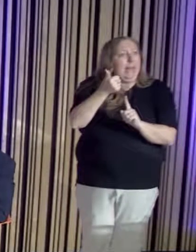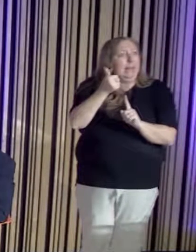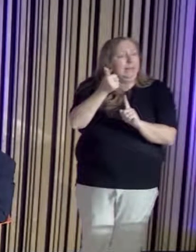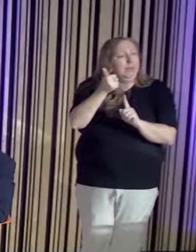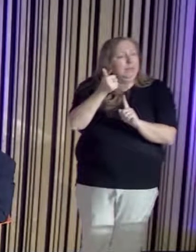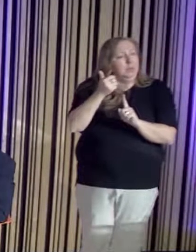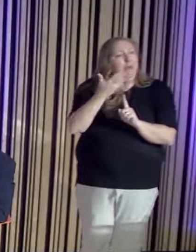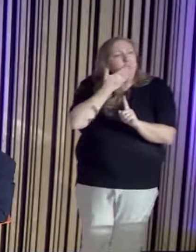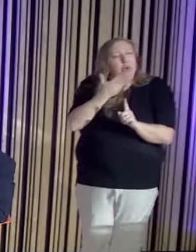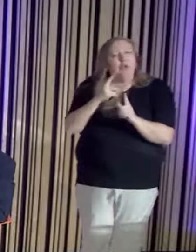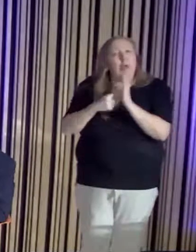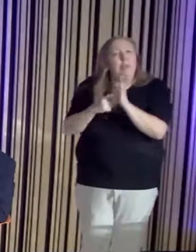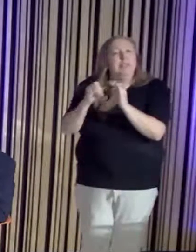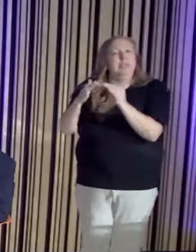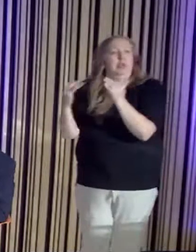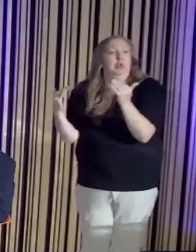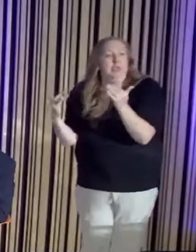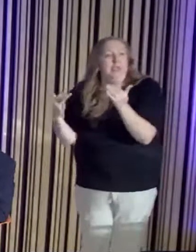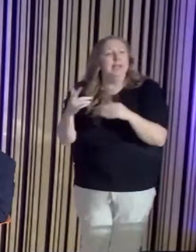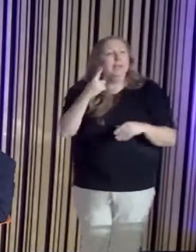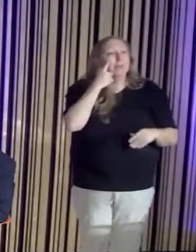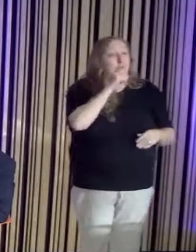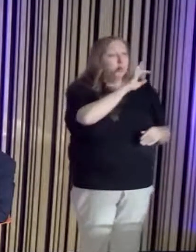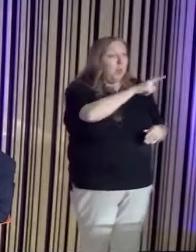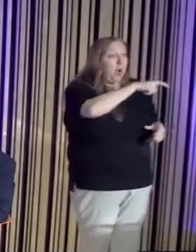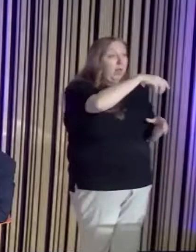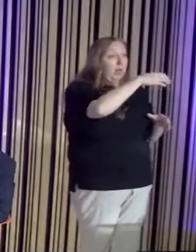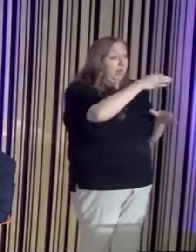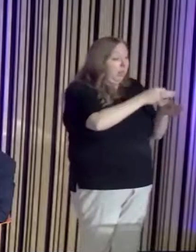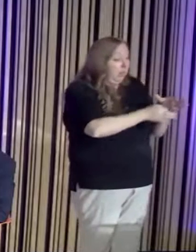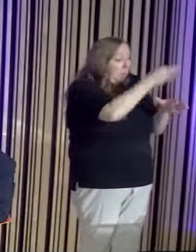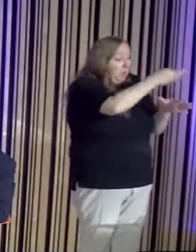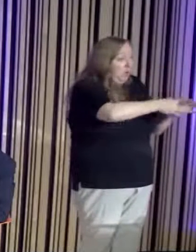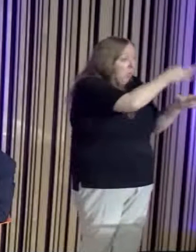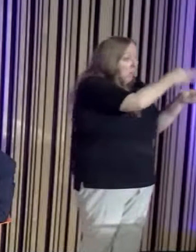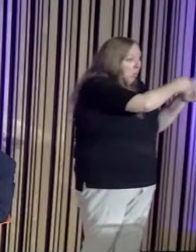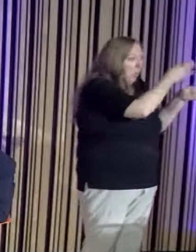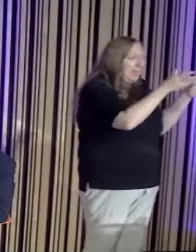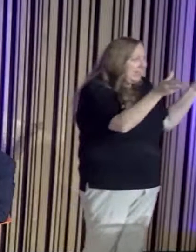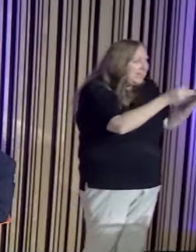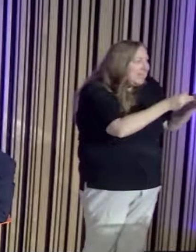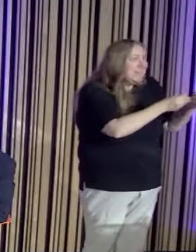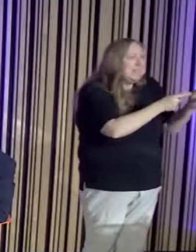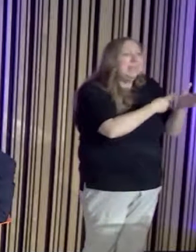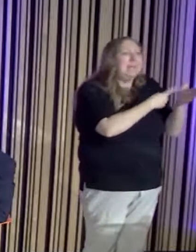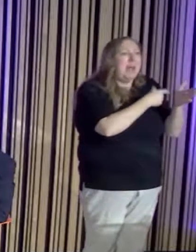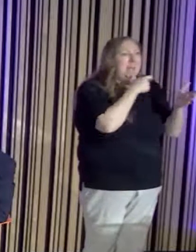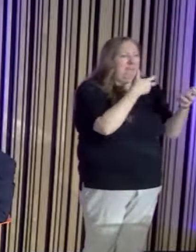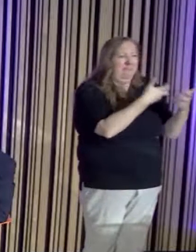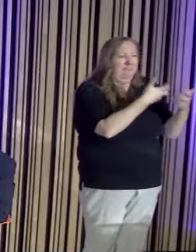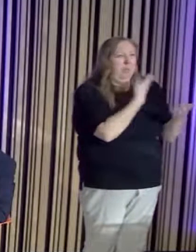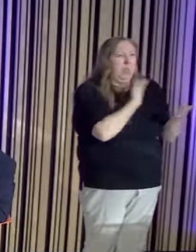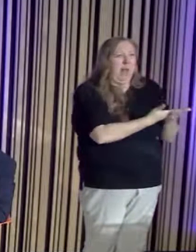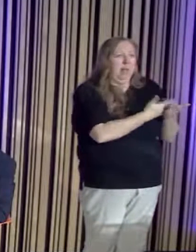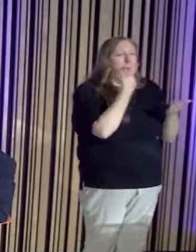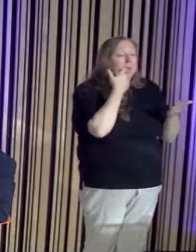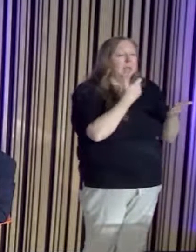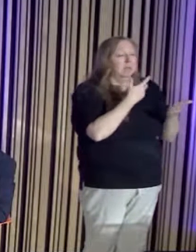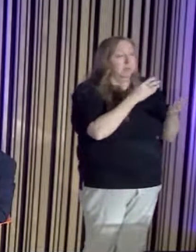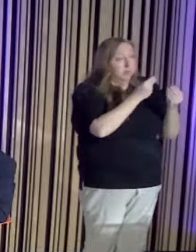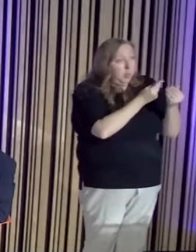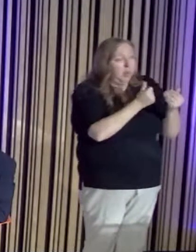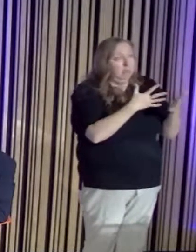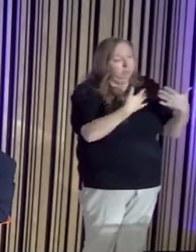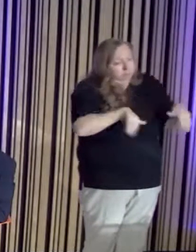soils, it's actually because we sequence small fragments and try to put them together, the puzzle pieces don't go together well because it's so diverse and we